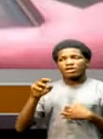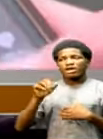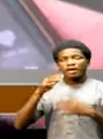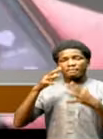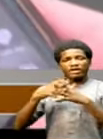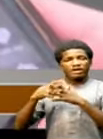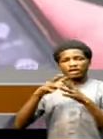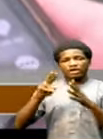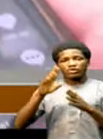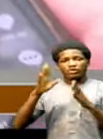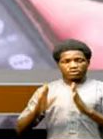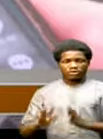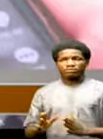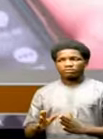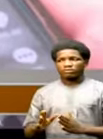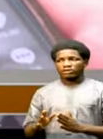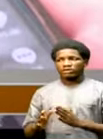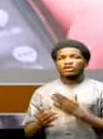it has spent more than